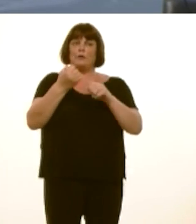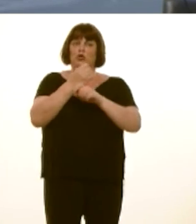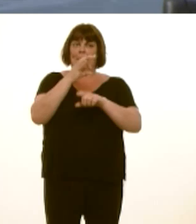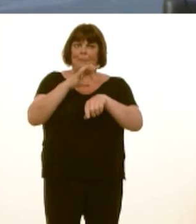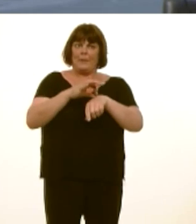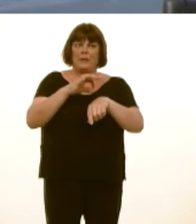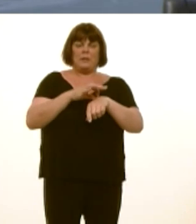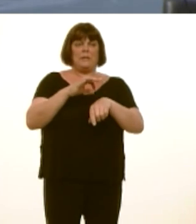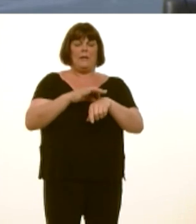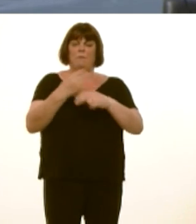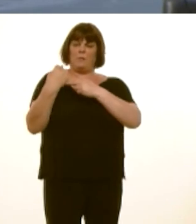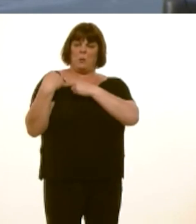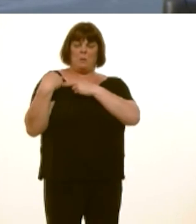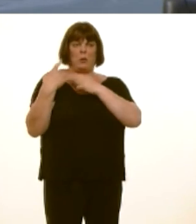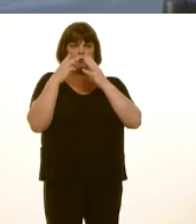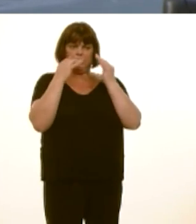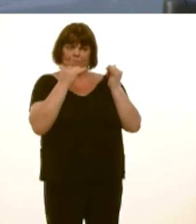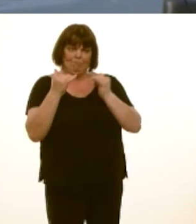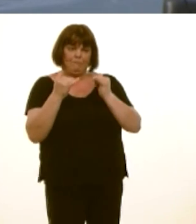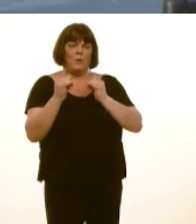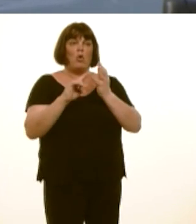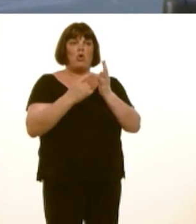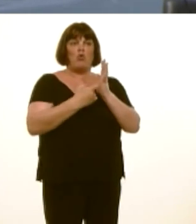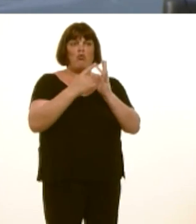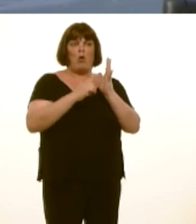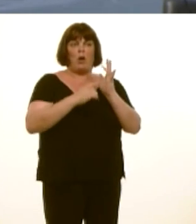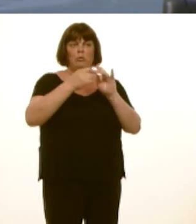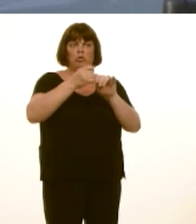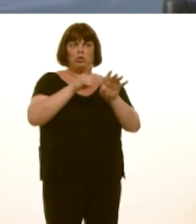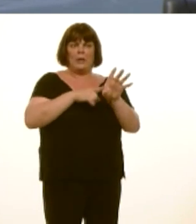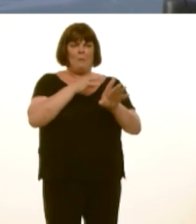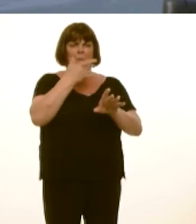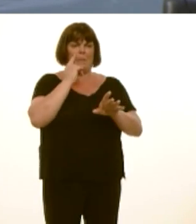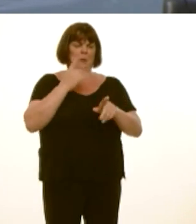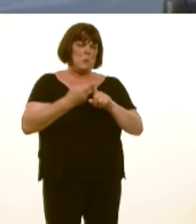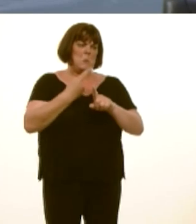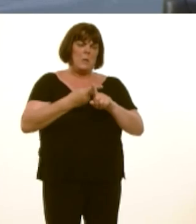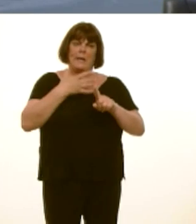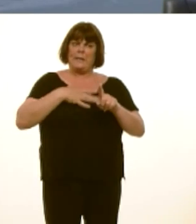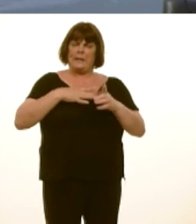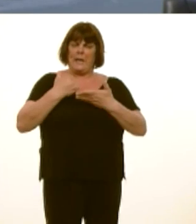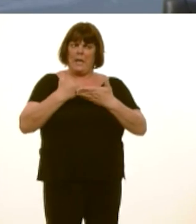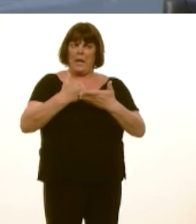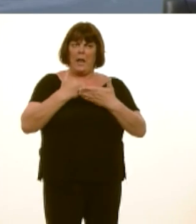This is a time in people's lives when they are desperately needing to see someone quite quickly. They've often got a problem